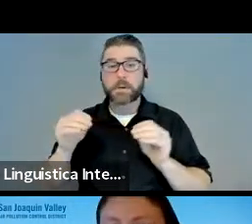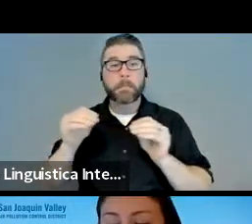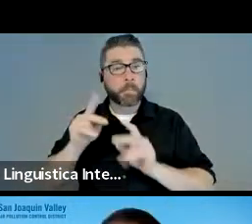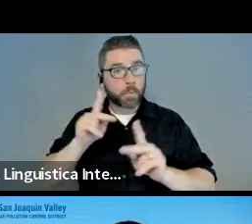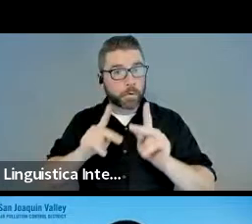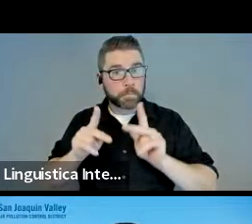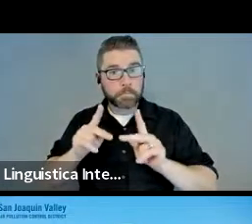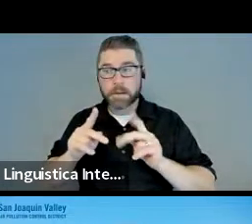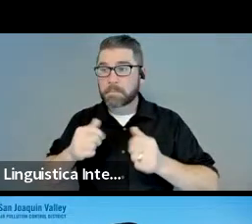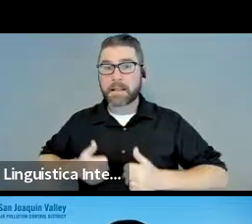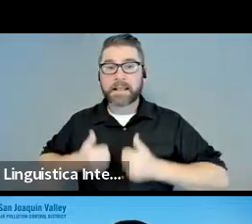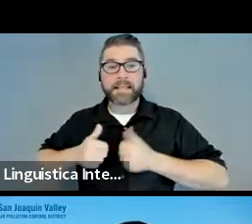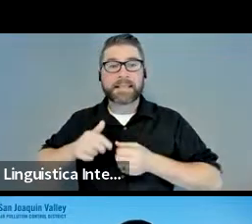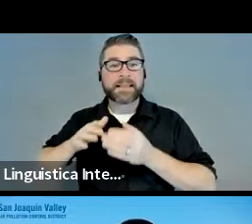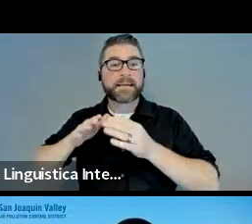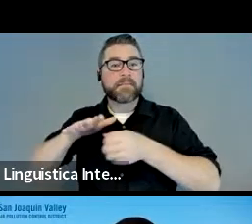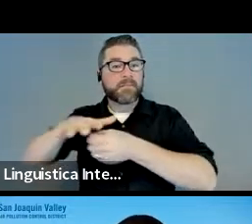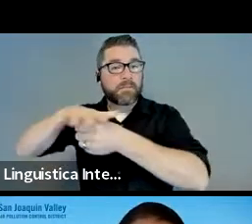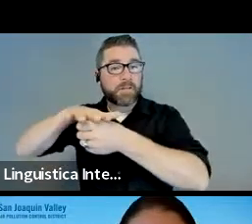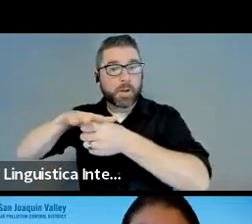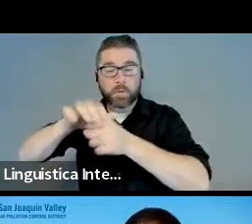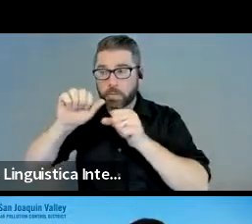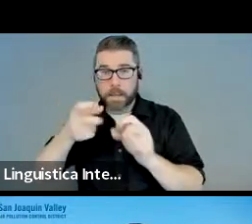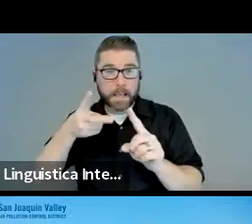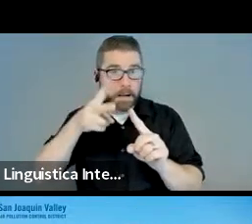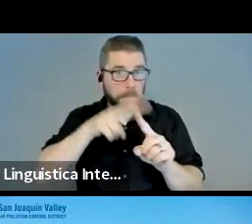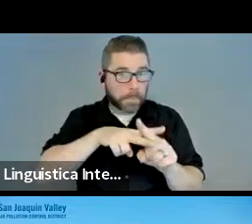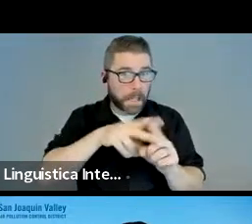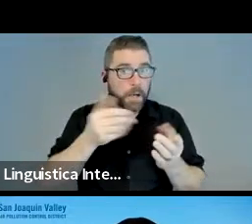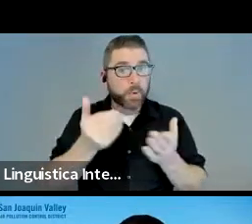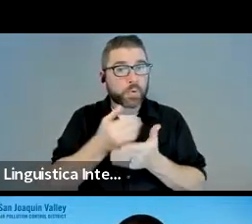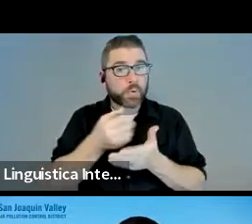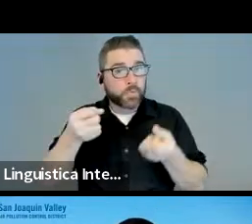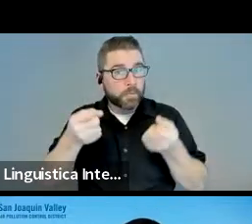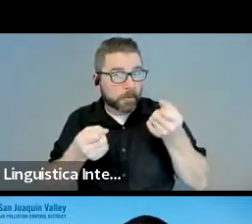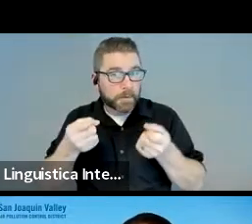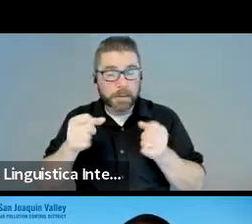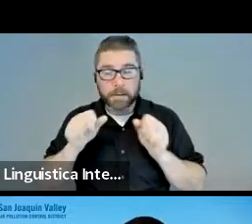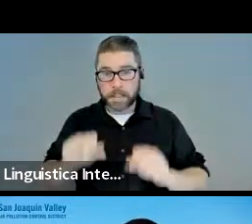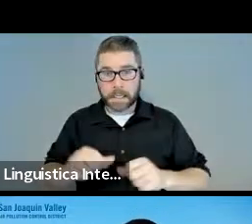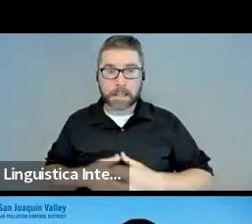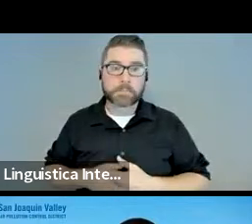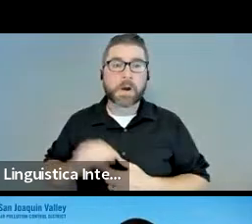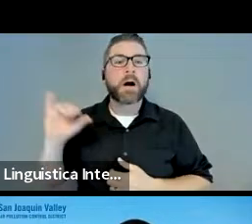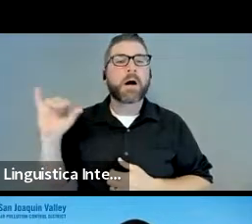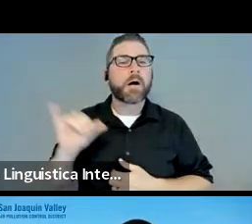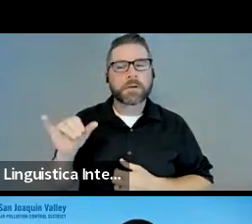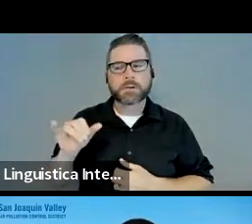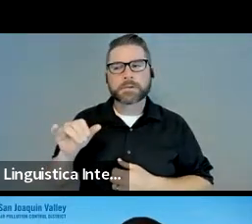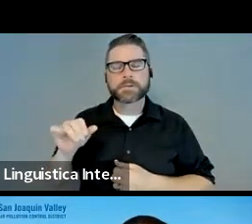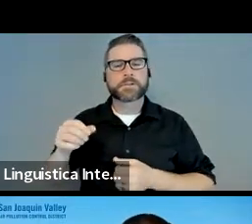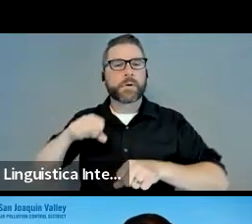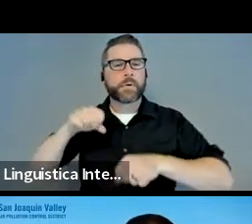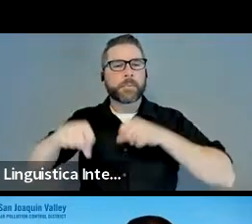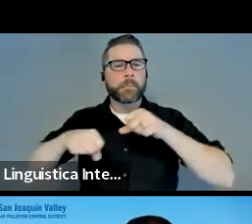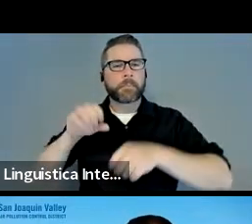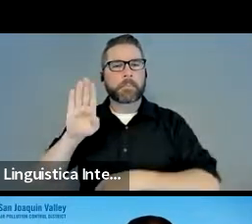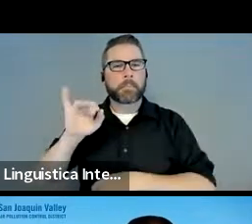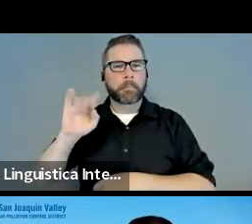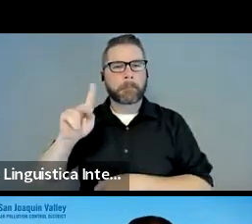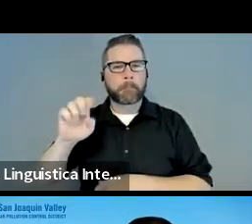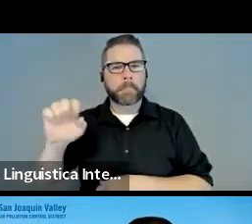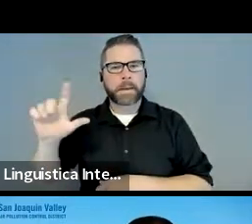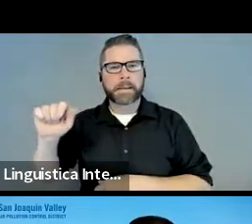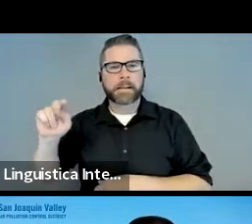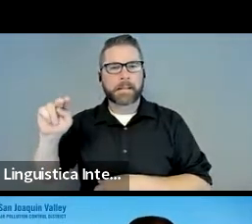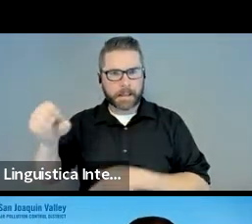vehicles. And during the bike lane session, we discussed how SERP funds for this measure will specifically fund lanes